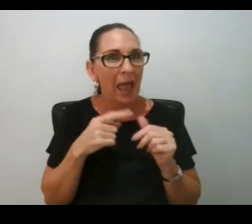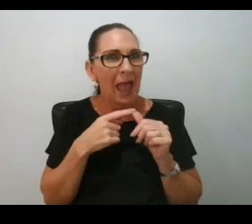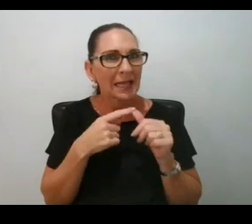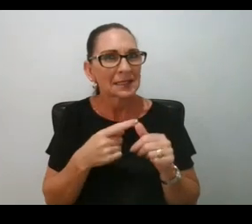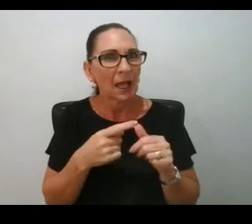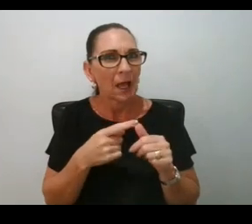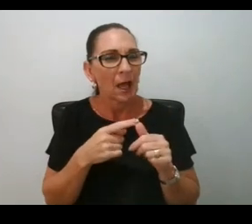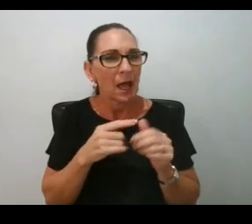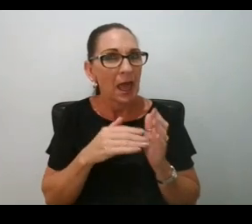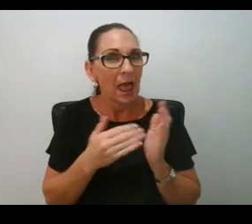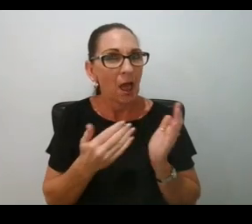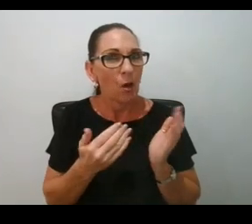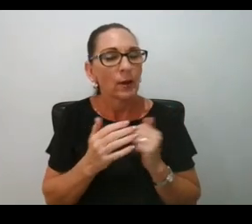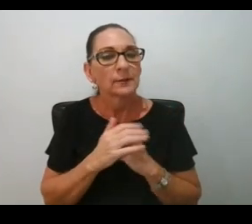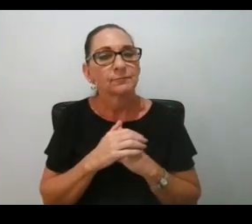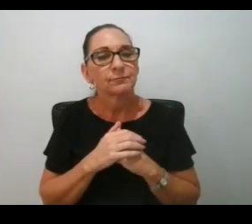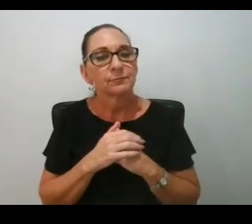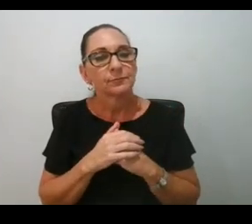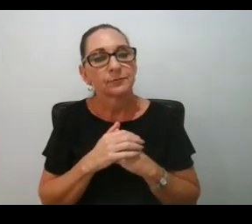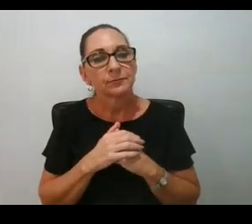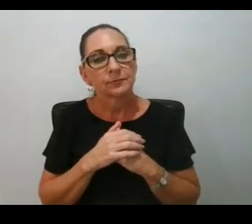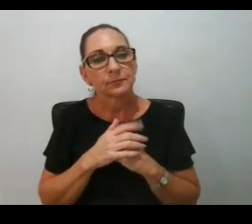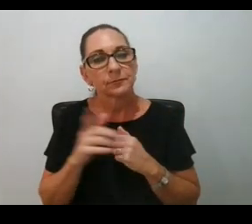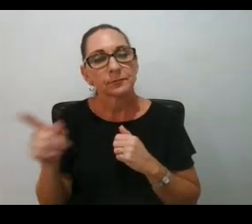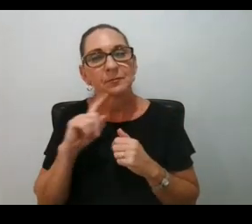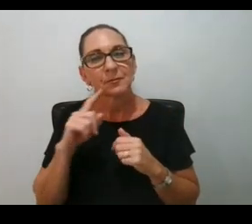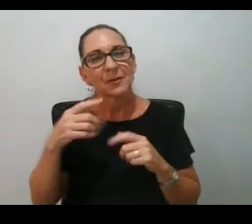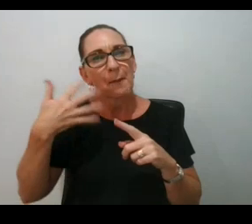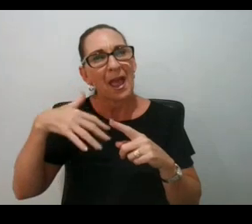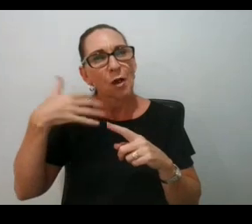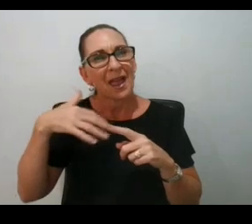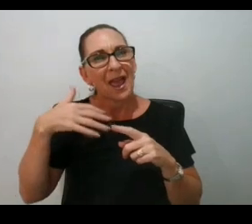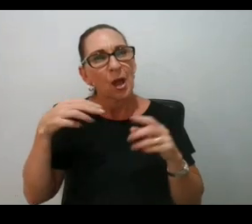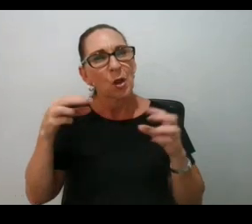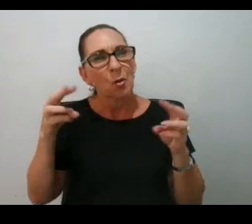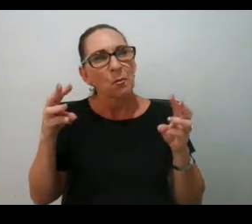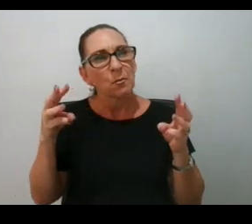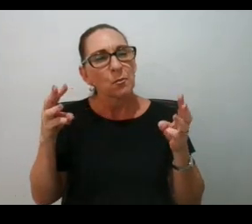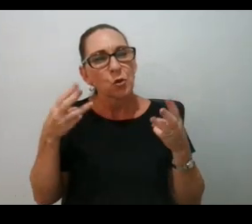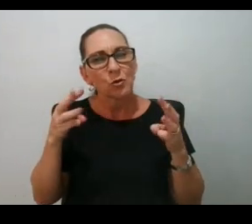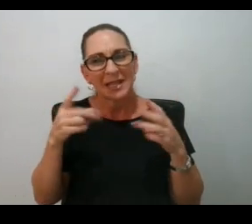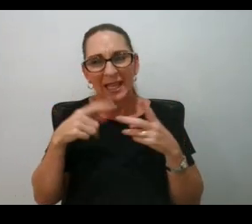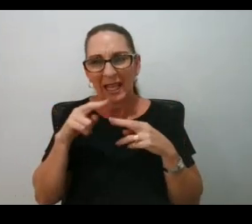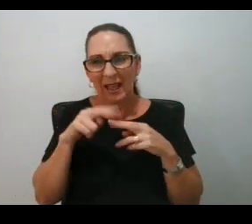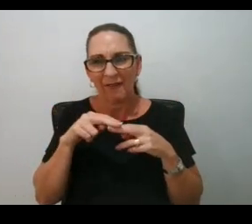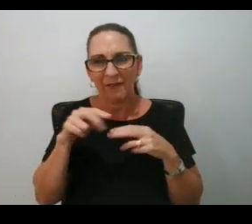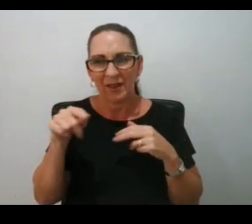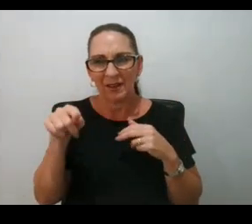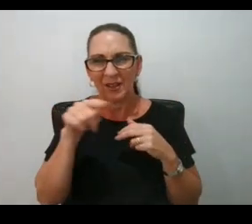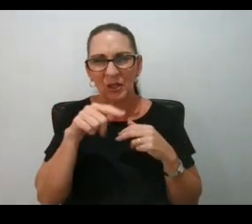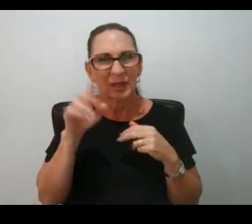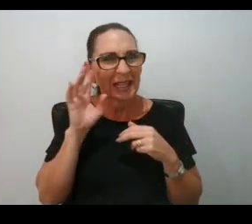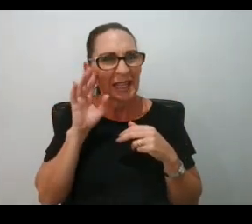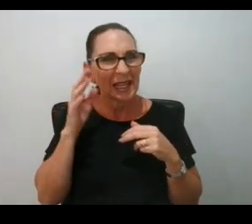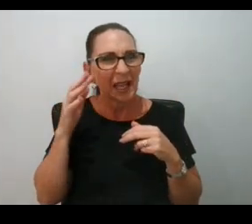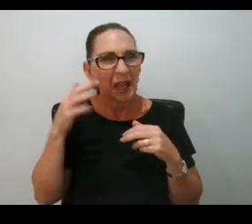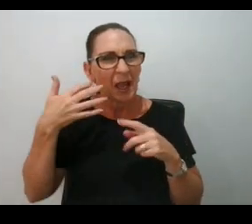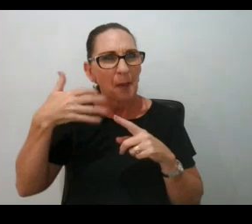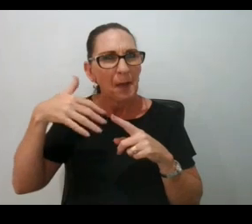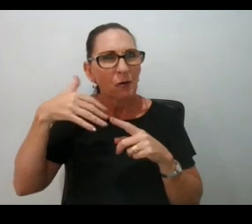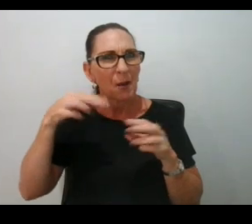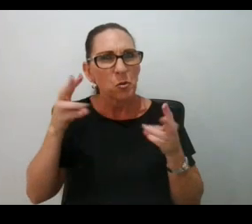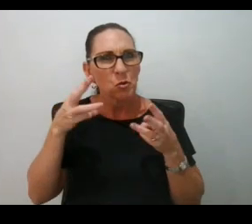comment come through about some background music. If any people are experiencing that, let us know. As far as we're aware, we